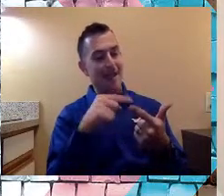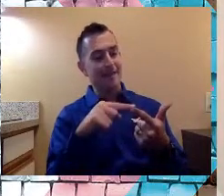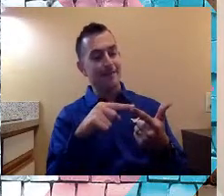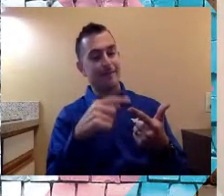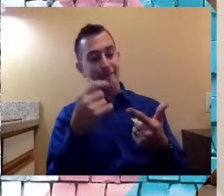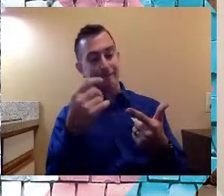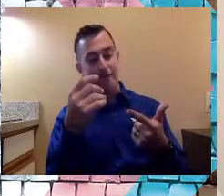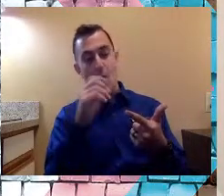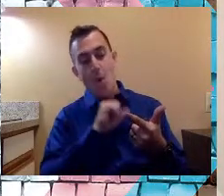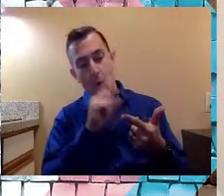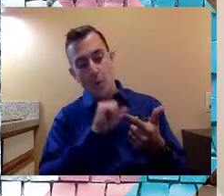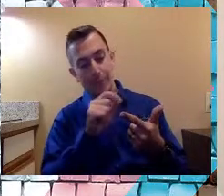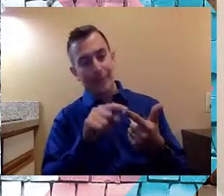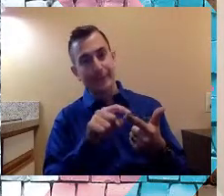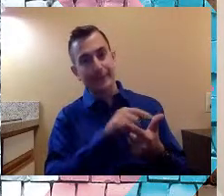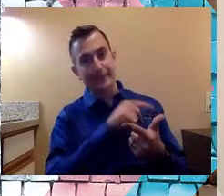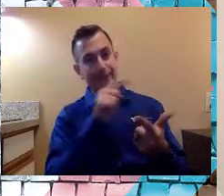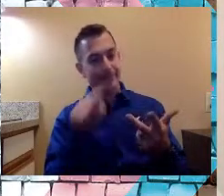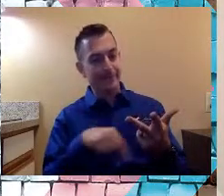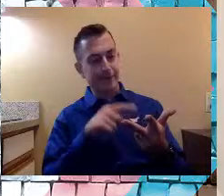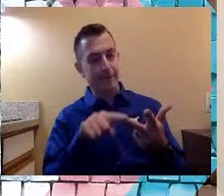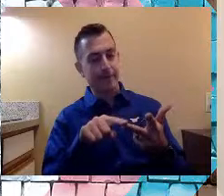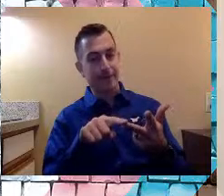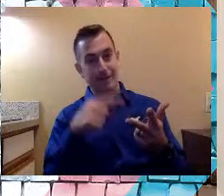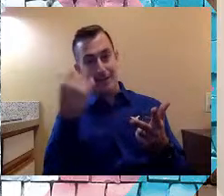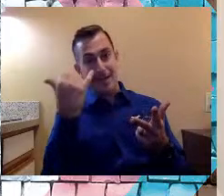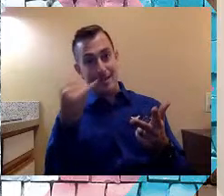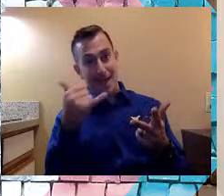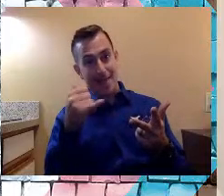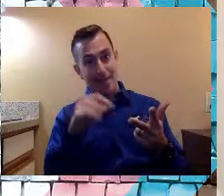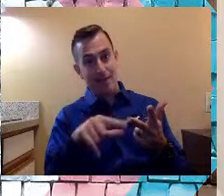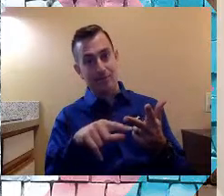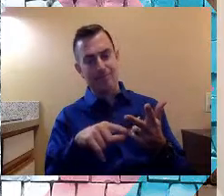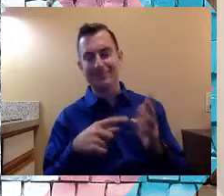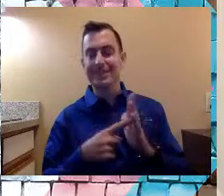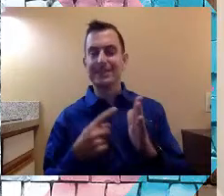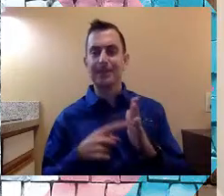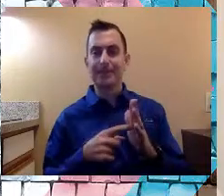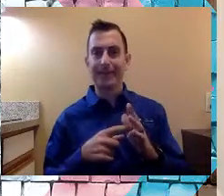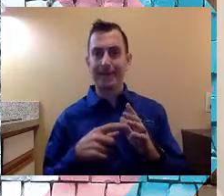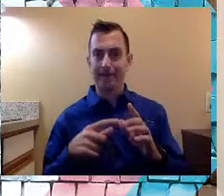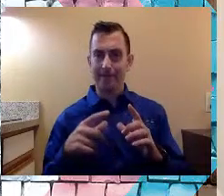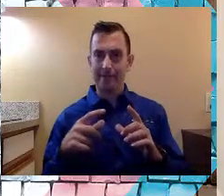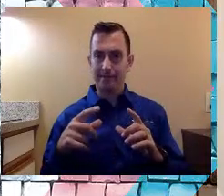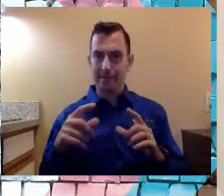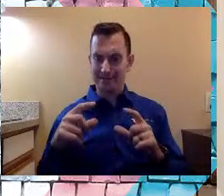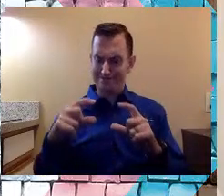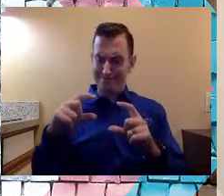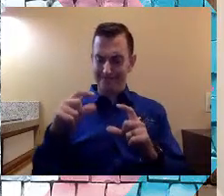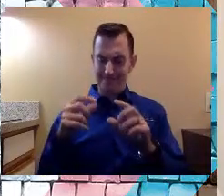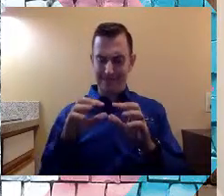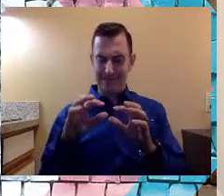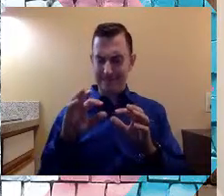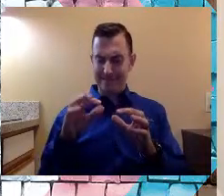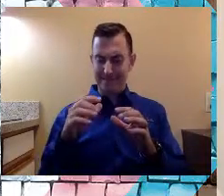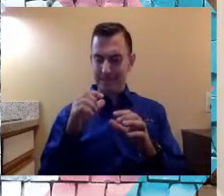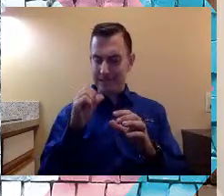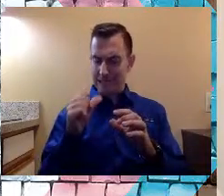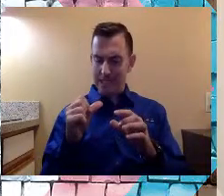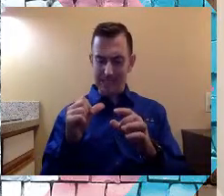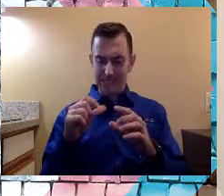yellow. Sometimes you might have a piece of paper that doesn't fit into your rainbow spot, right? You can always cut